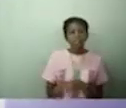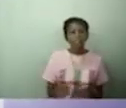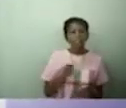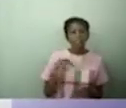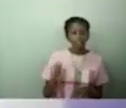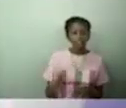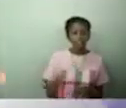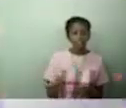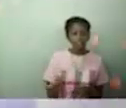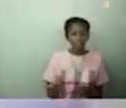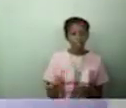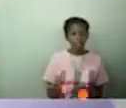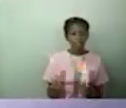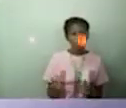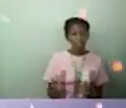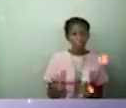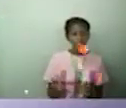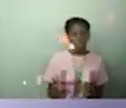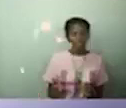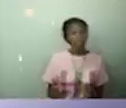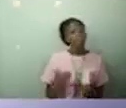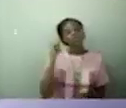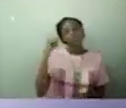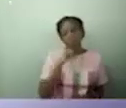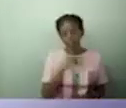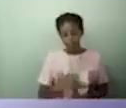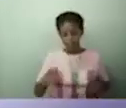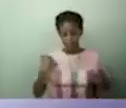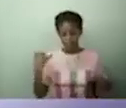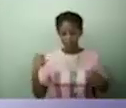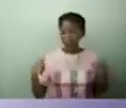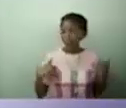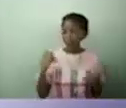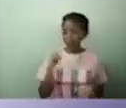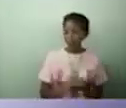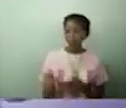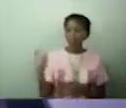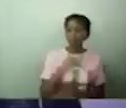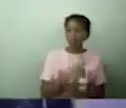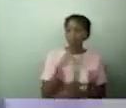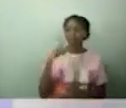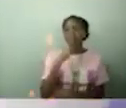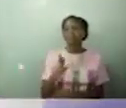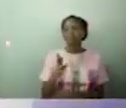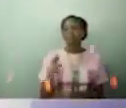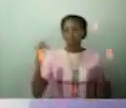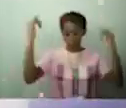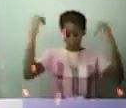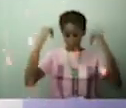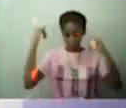was telling the church in Thessalonica, you are my joy that day. You are even the crown I